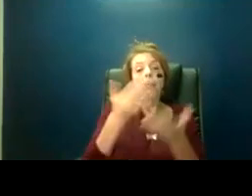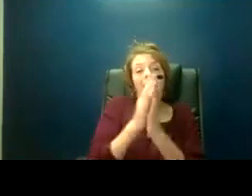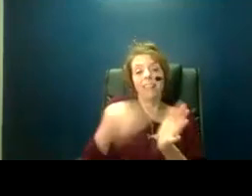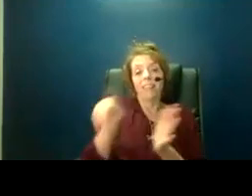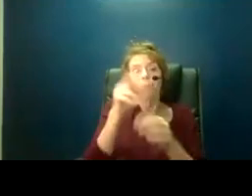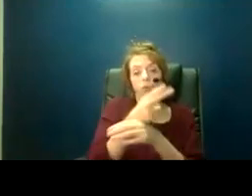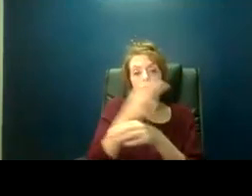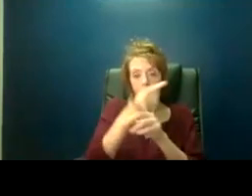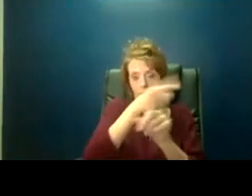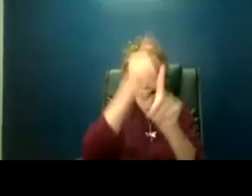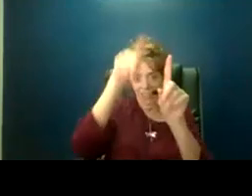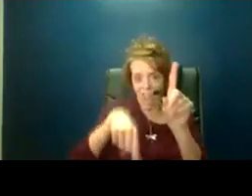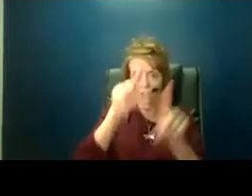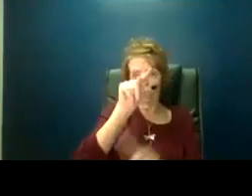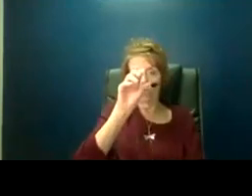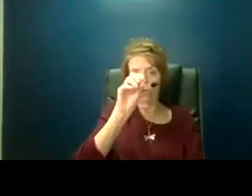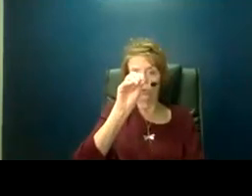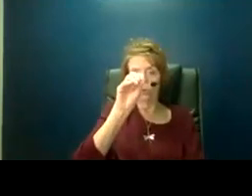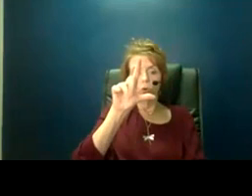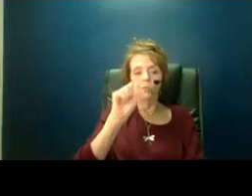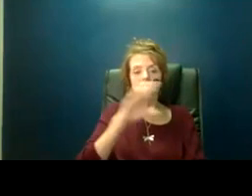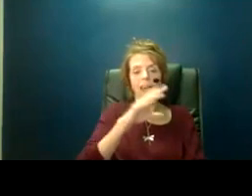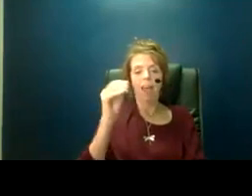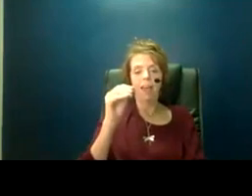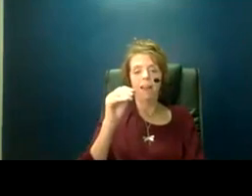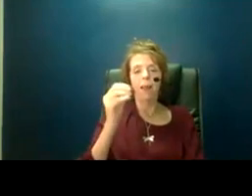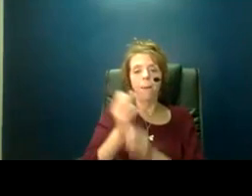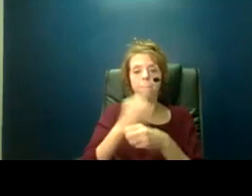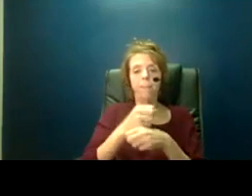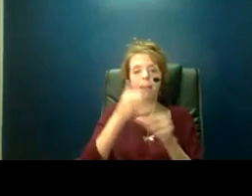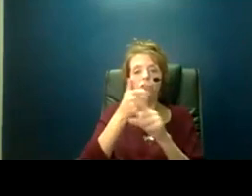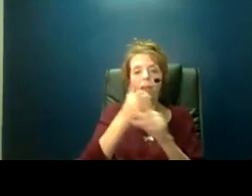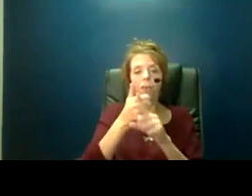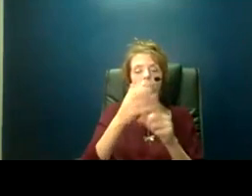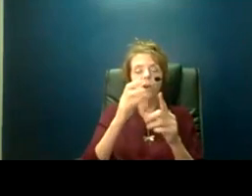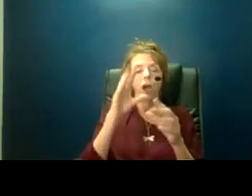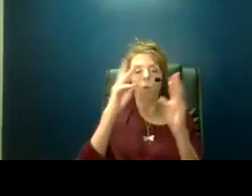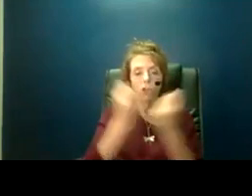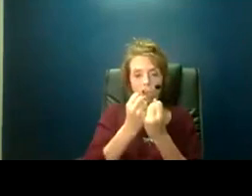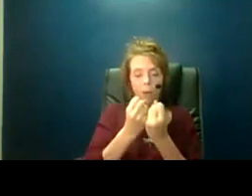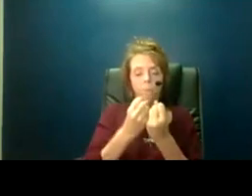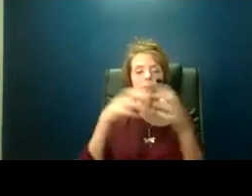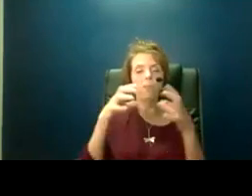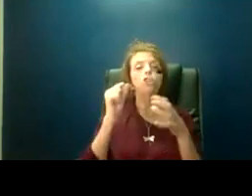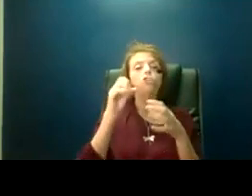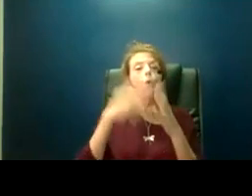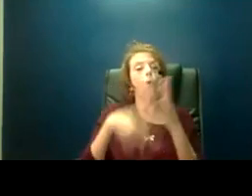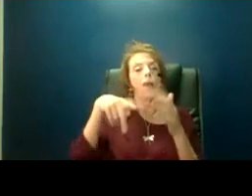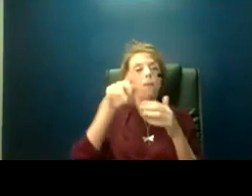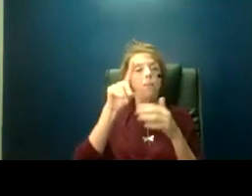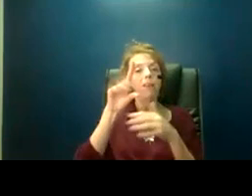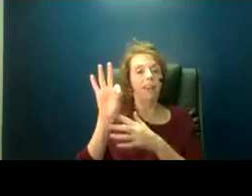tools and put together a workshop So what the PDF that